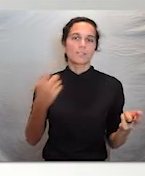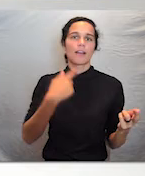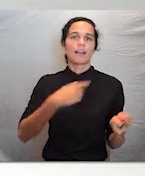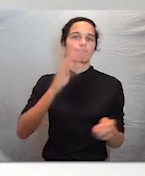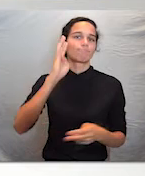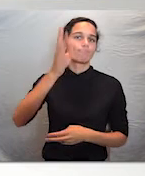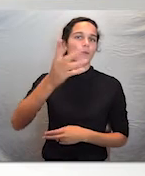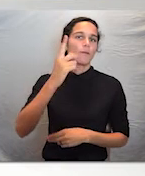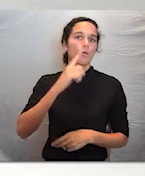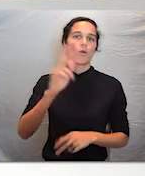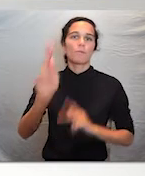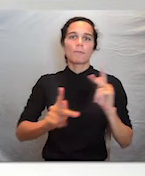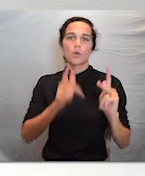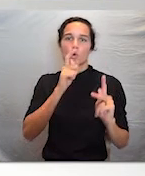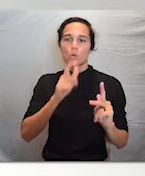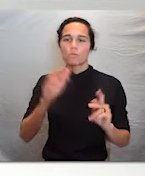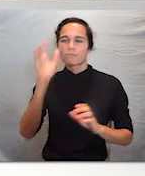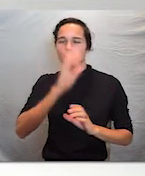seekers.